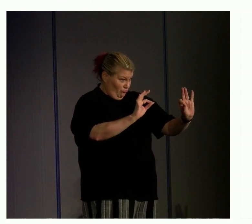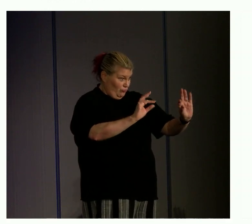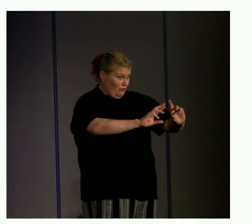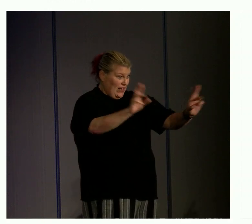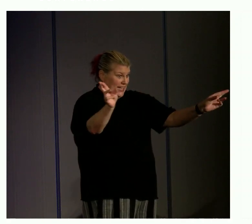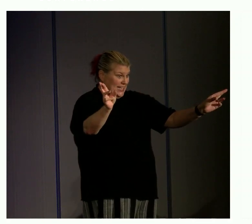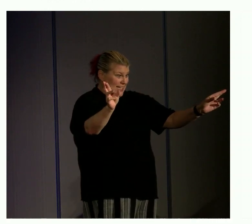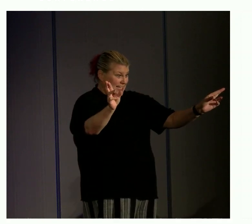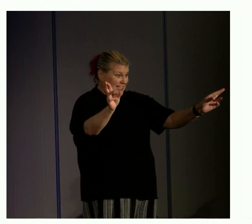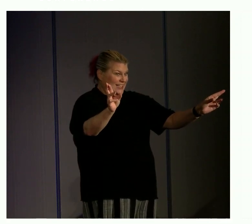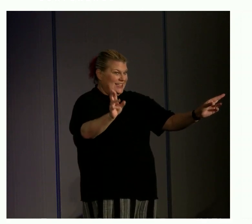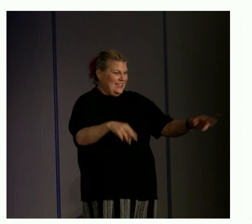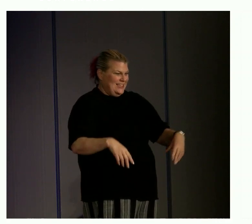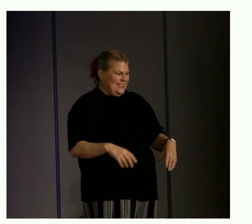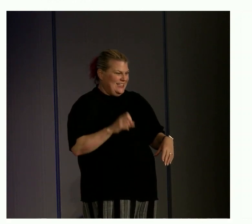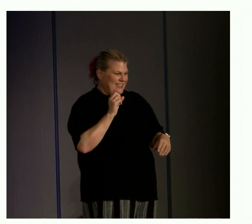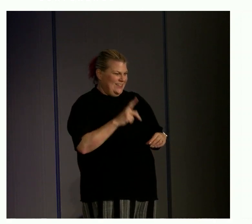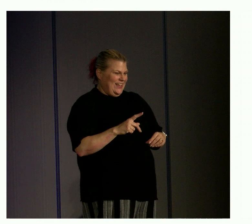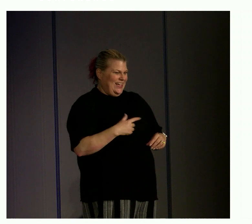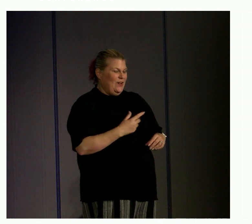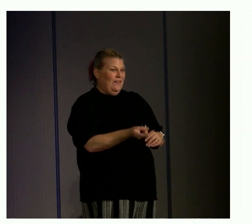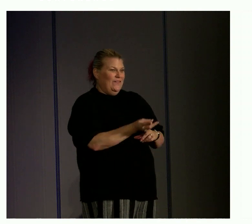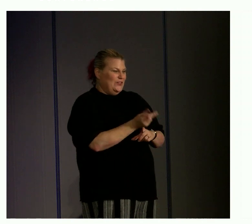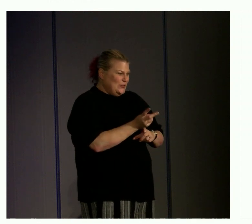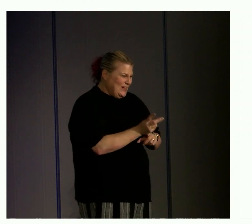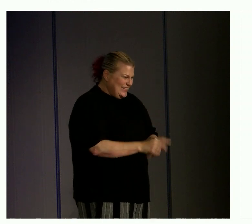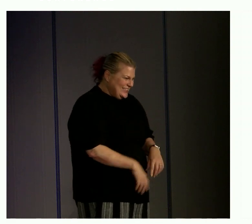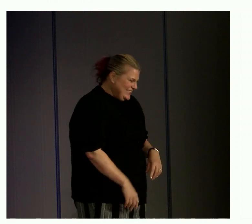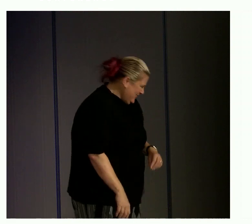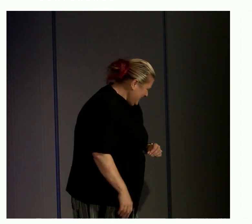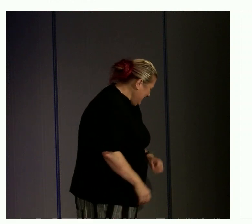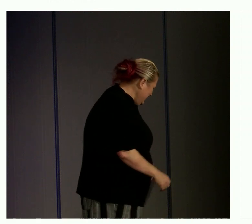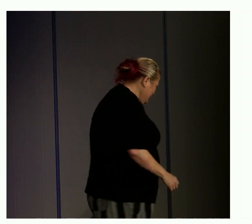you ready? And you only have 2 minutes.